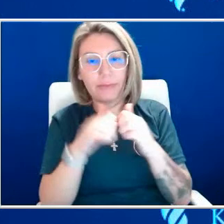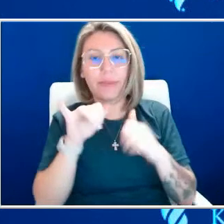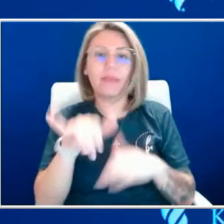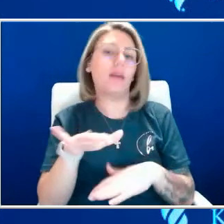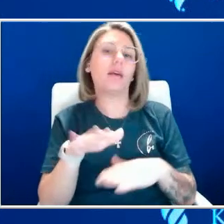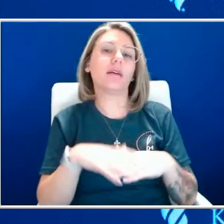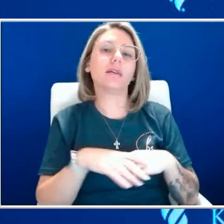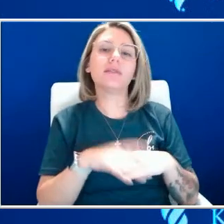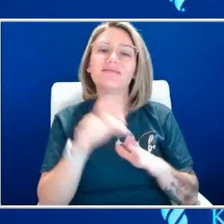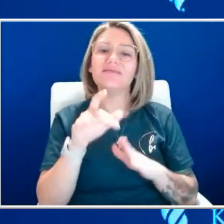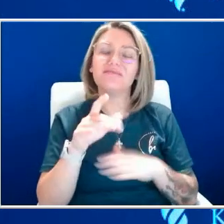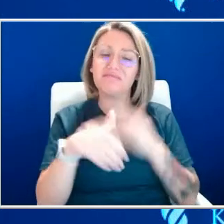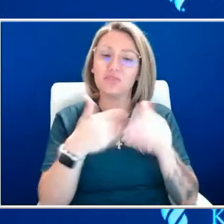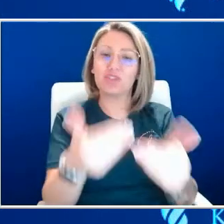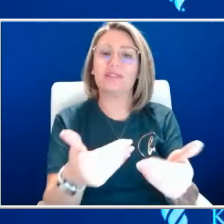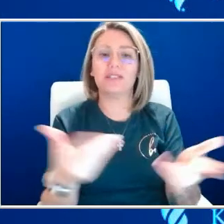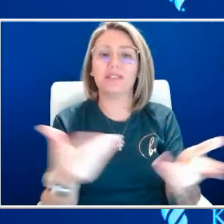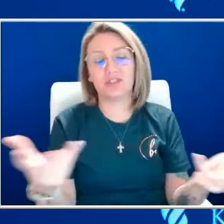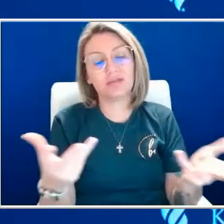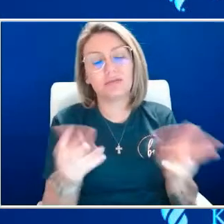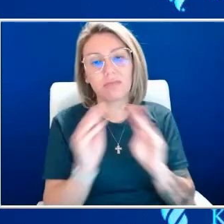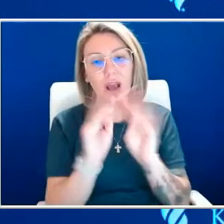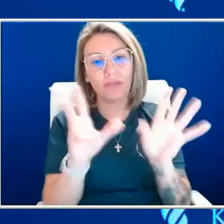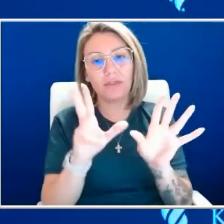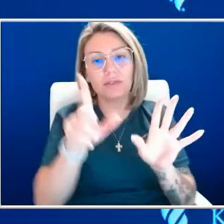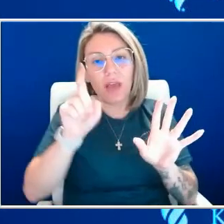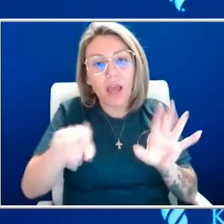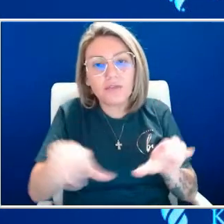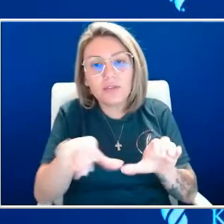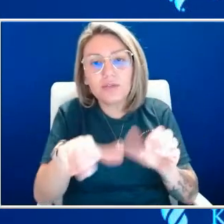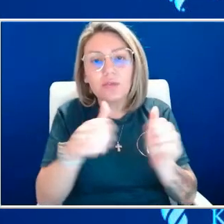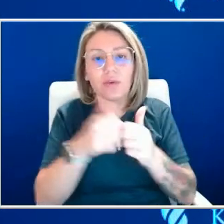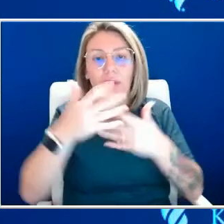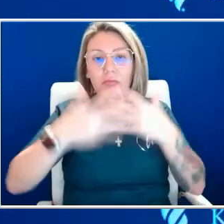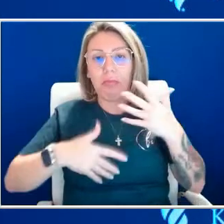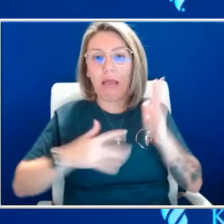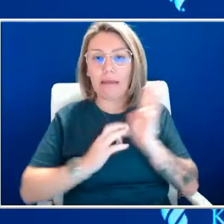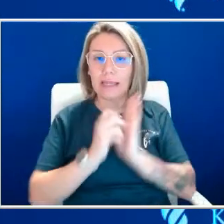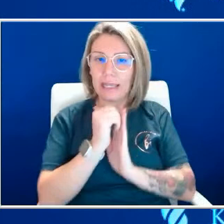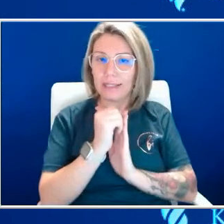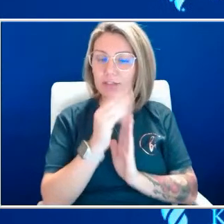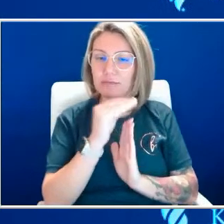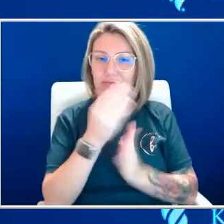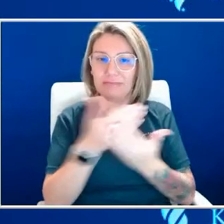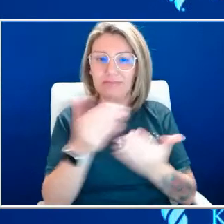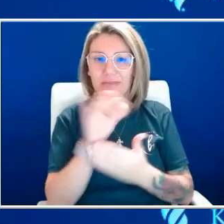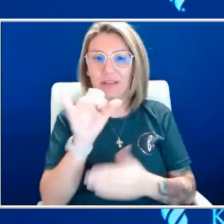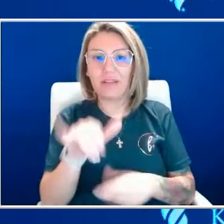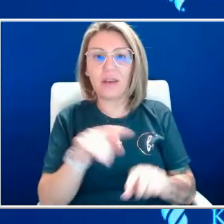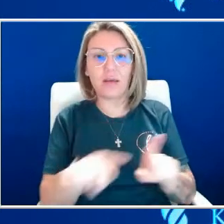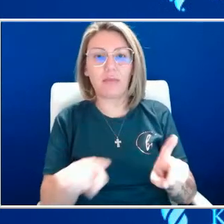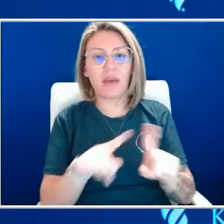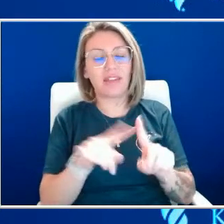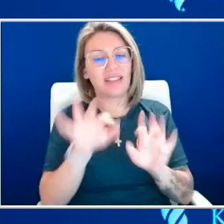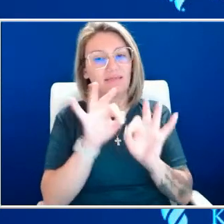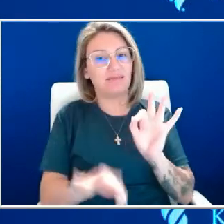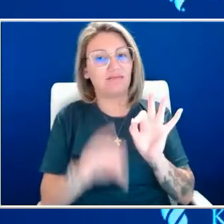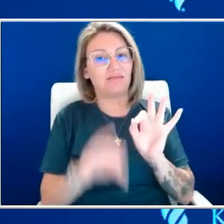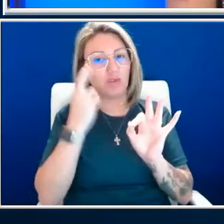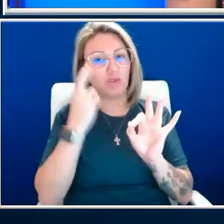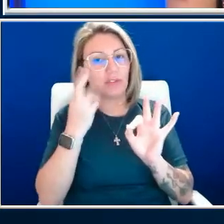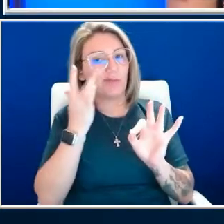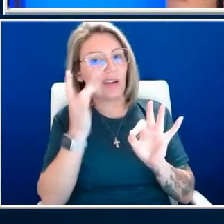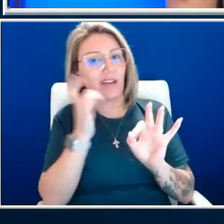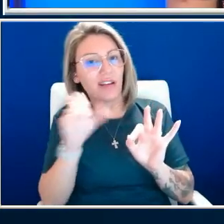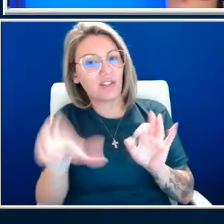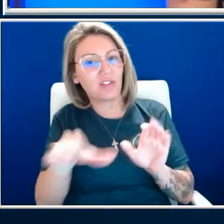procedure. Obviously, it has to be done in those blood cancers and things of that nature, but that's the simple reason as to why we don't do it for everybody. Yeah, it's just